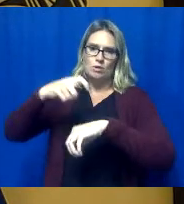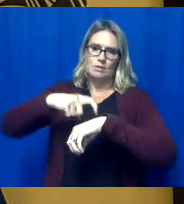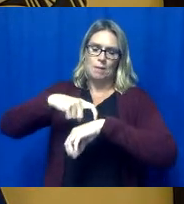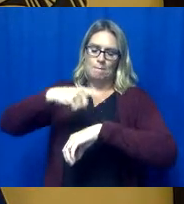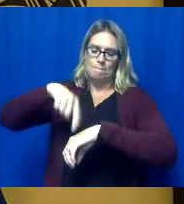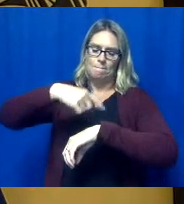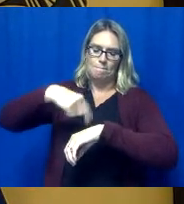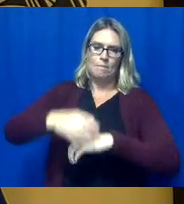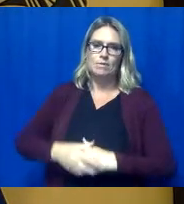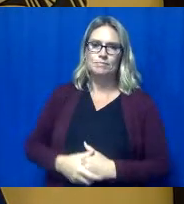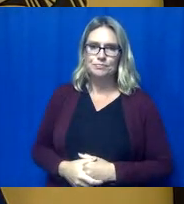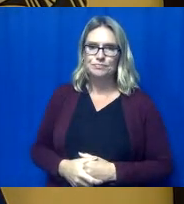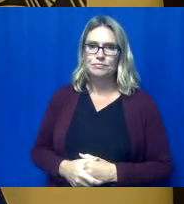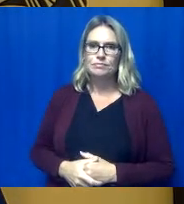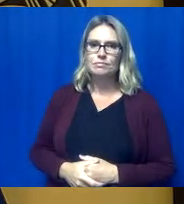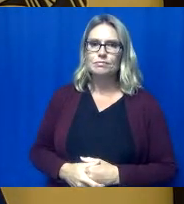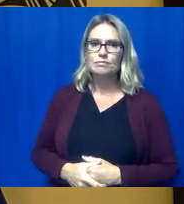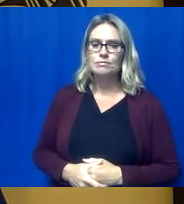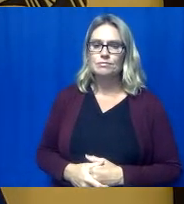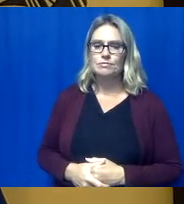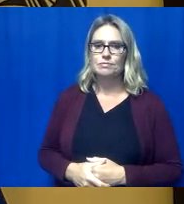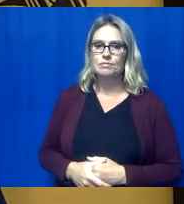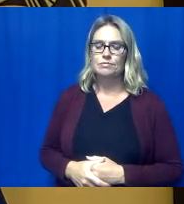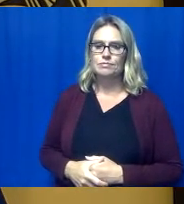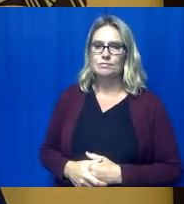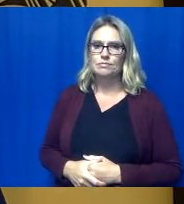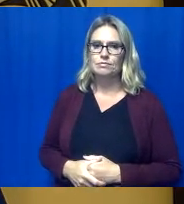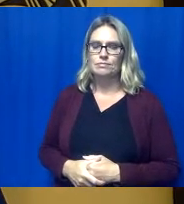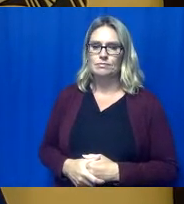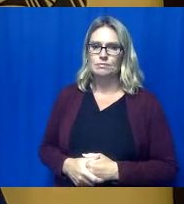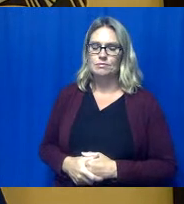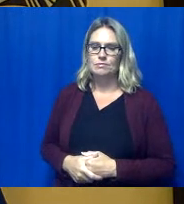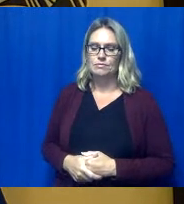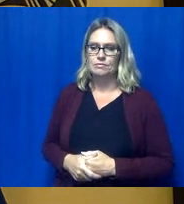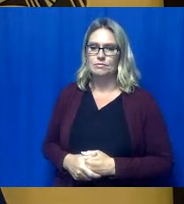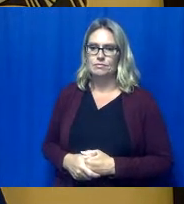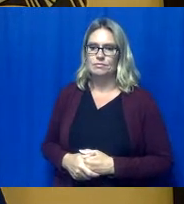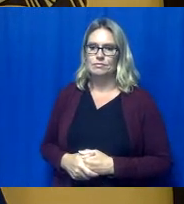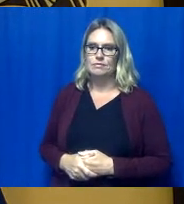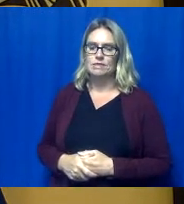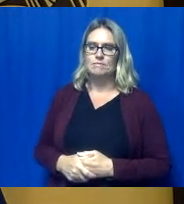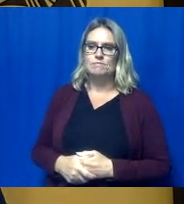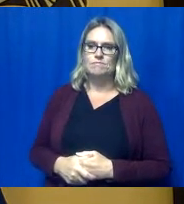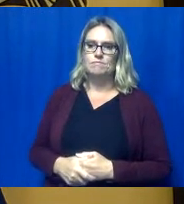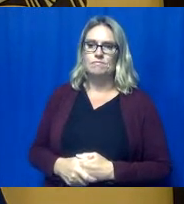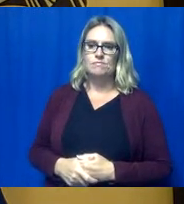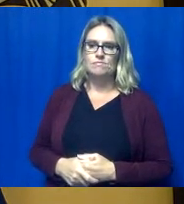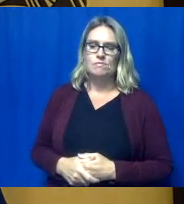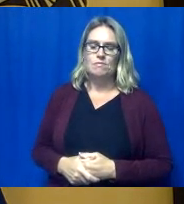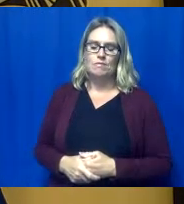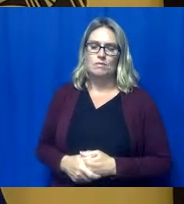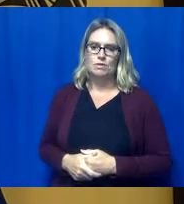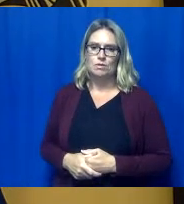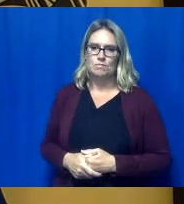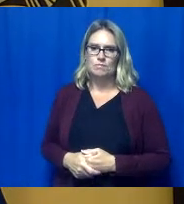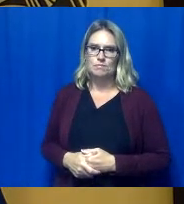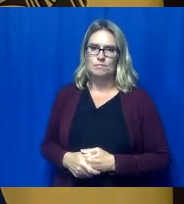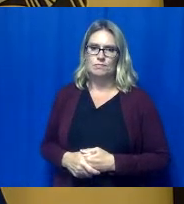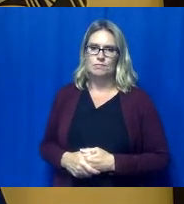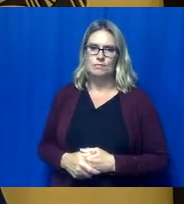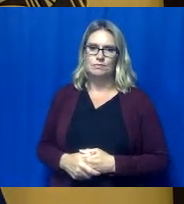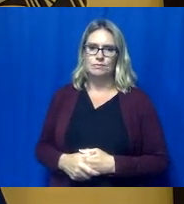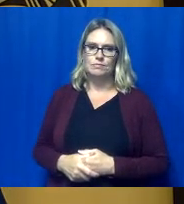Nous demandons à nos partenaires We are asking our partners to find ways to increase both hours of operation